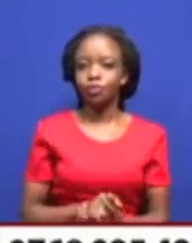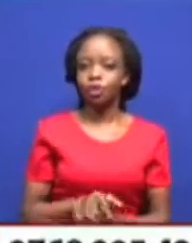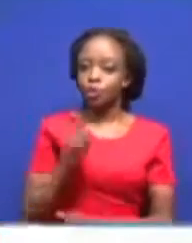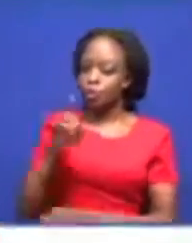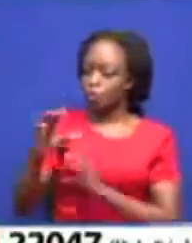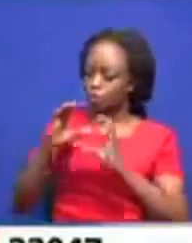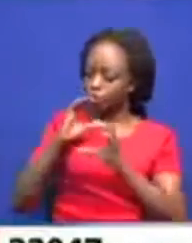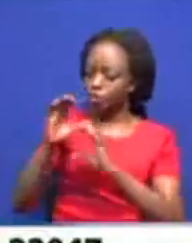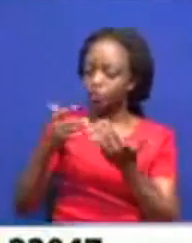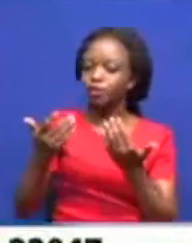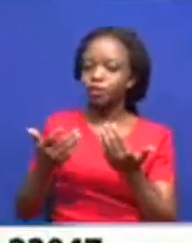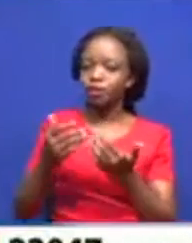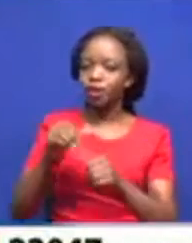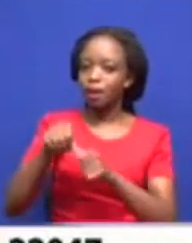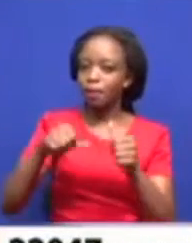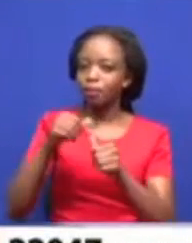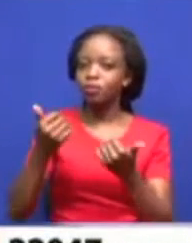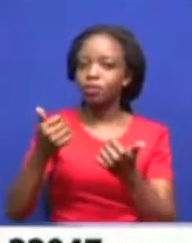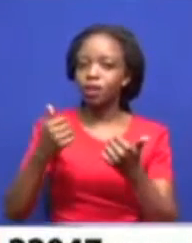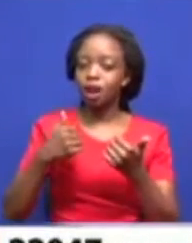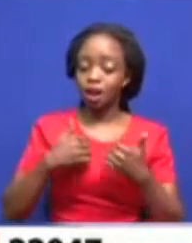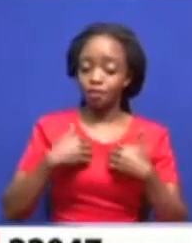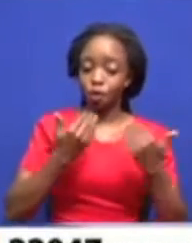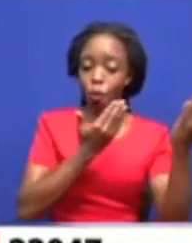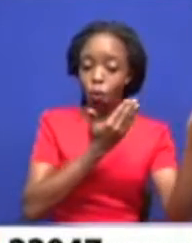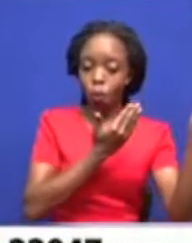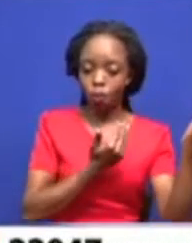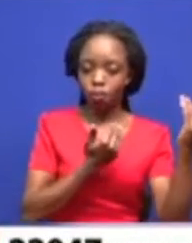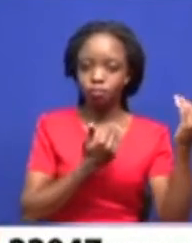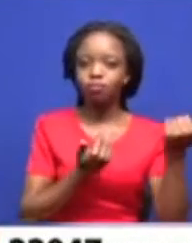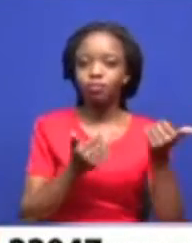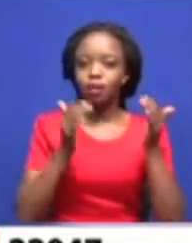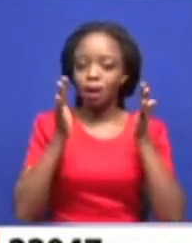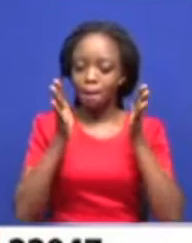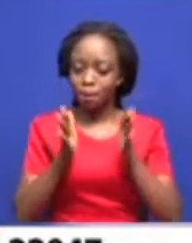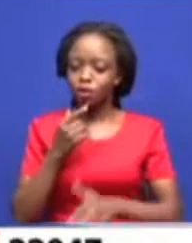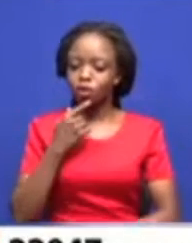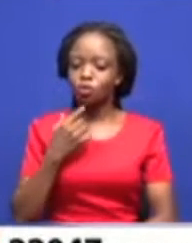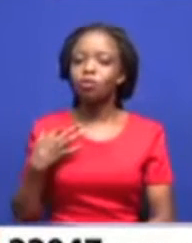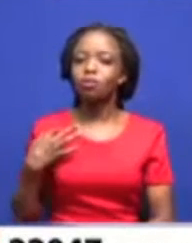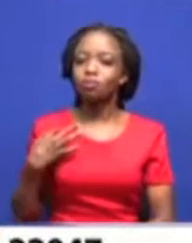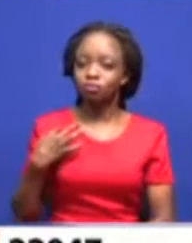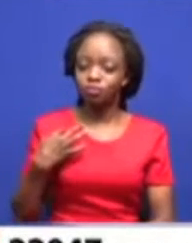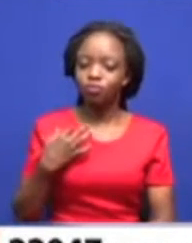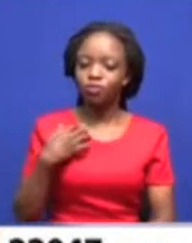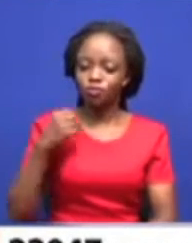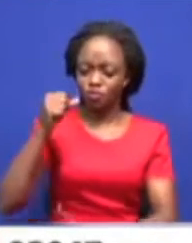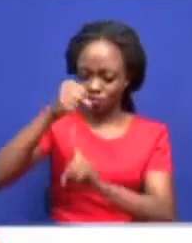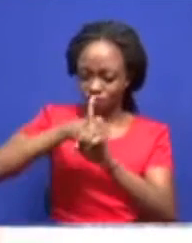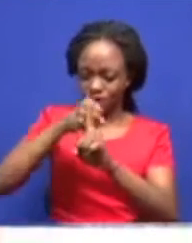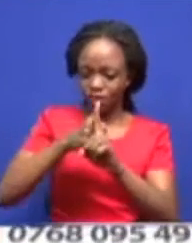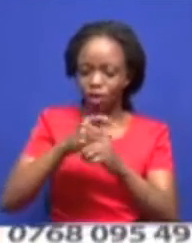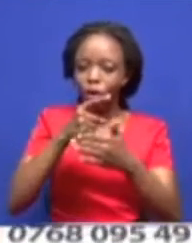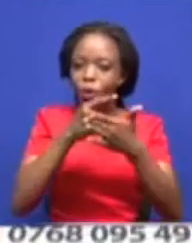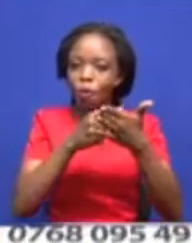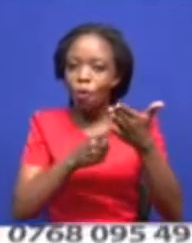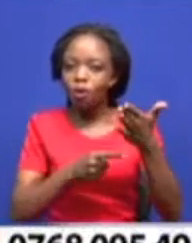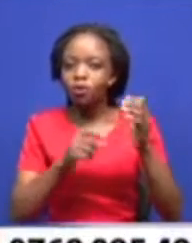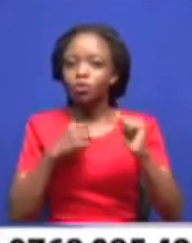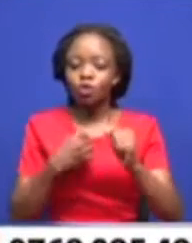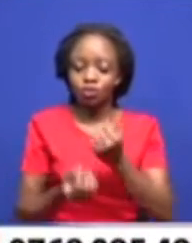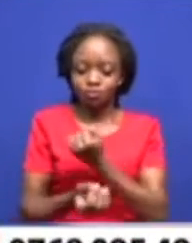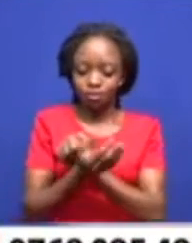sky being the limit, and we have labeled you, you know, the man who dared to dream. What key things do you seek to address for the people